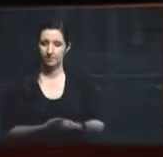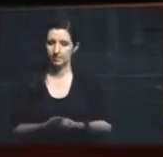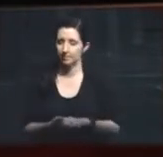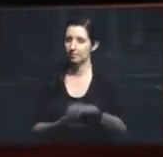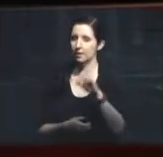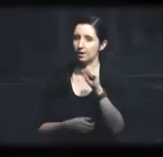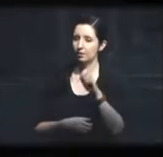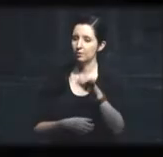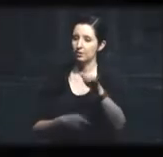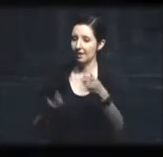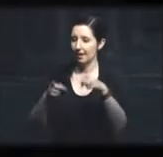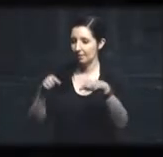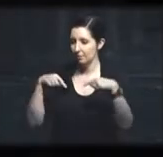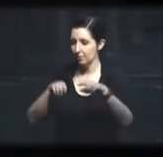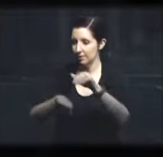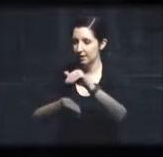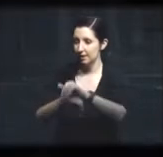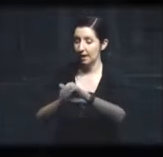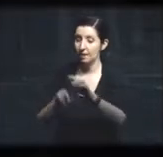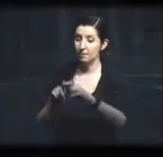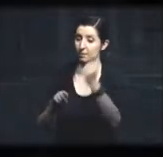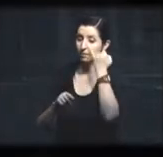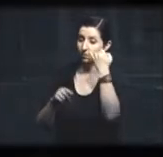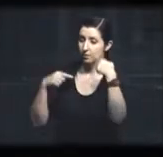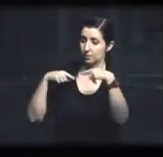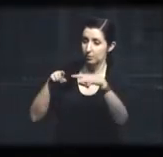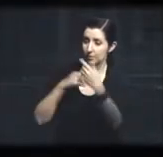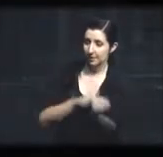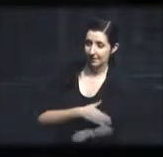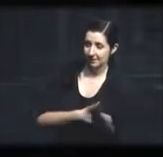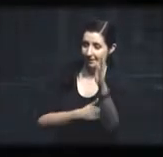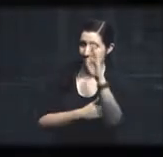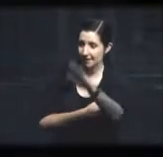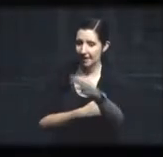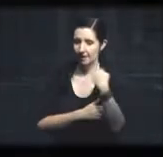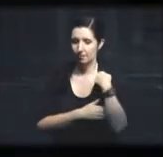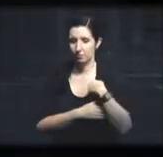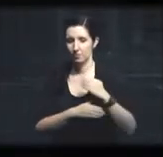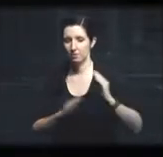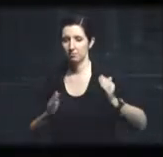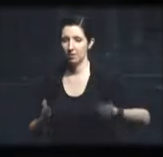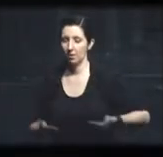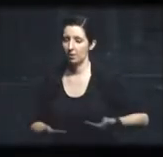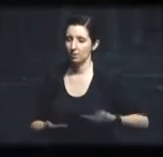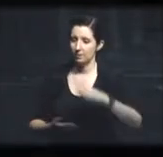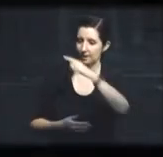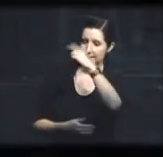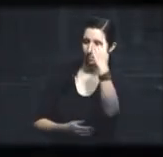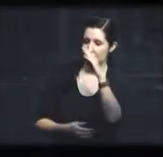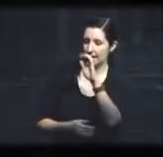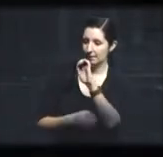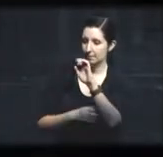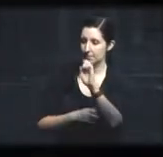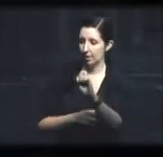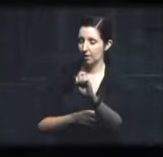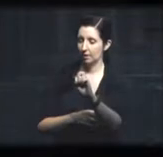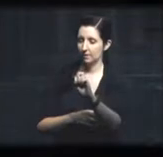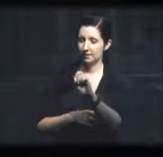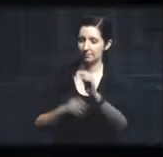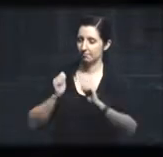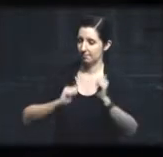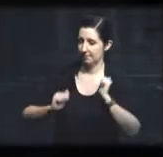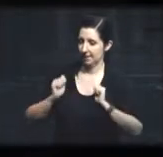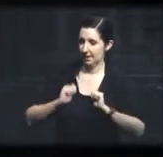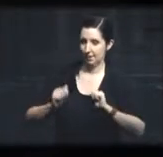of this space to host a Black Box Theater on performance nights? You know, we could work in between Flux Capacitor